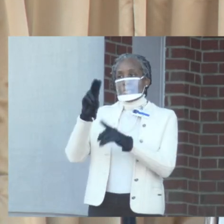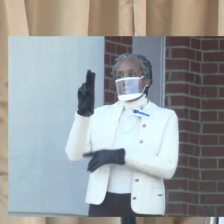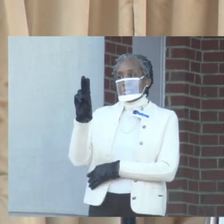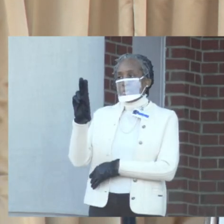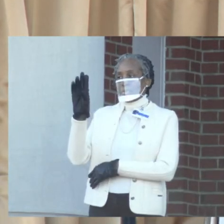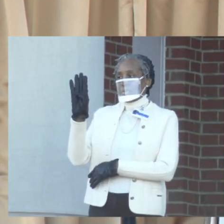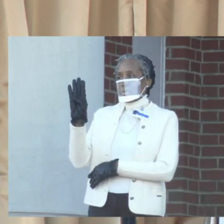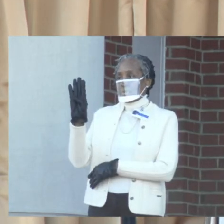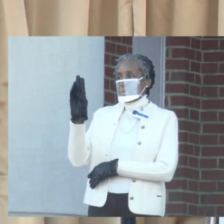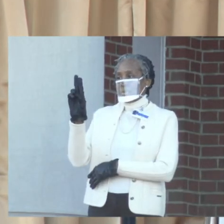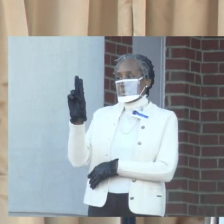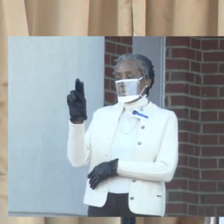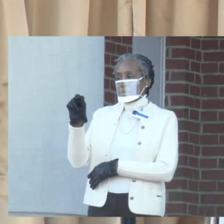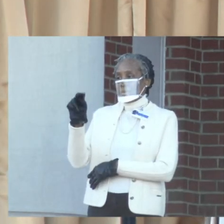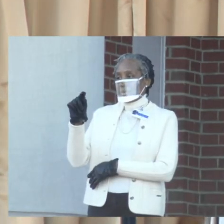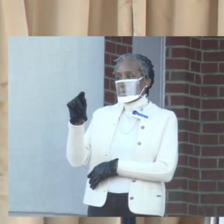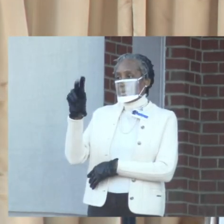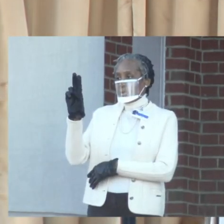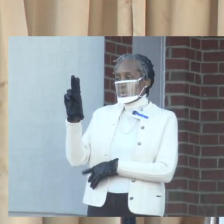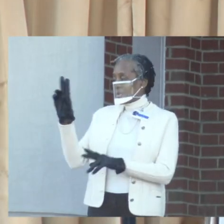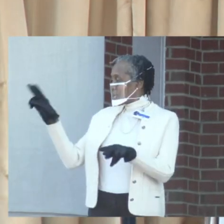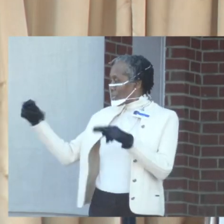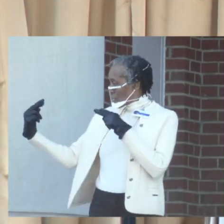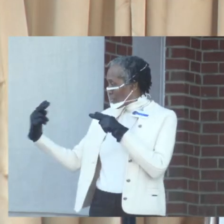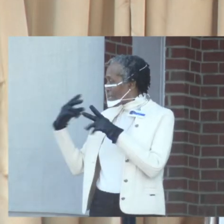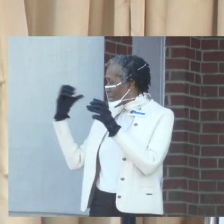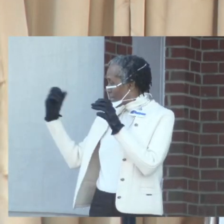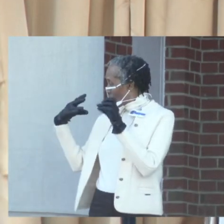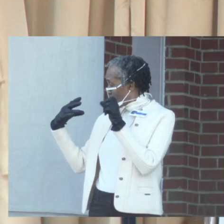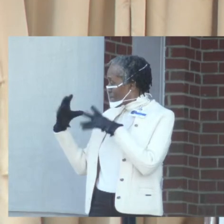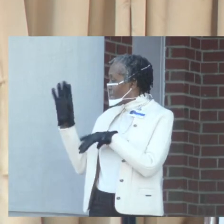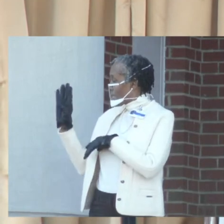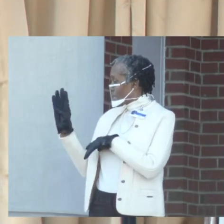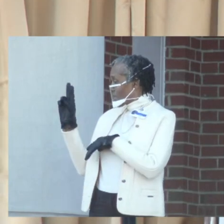Ubuntu. Turn to your neighbor, say Ubuntu.